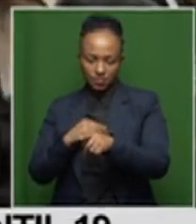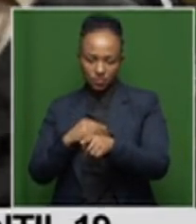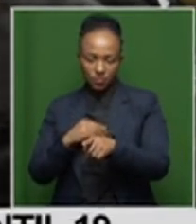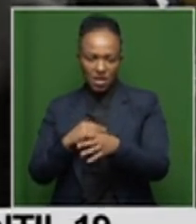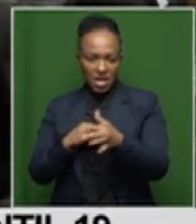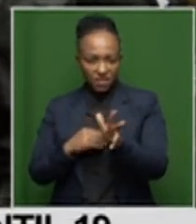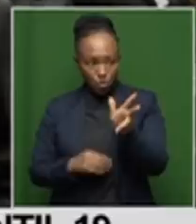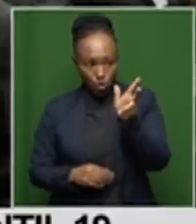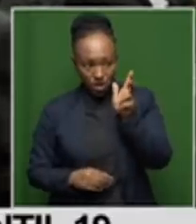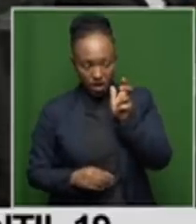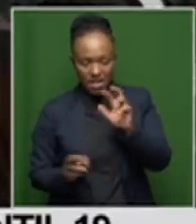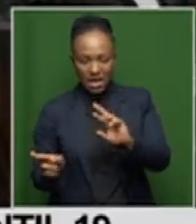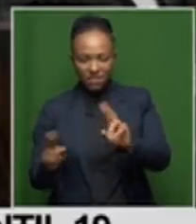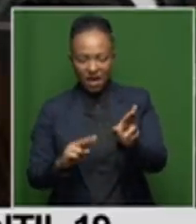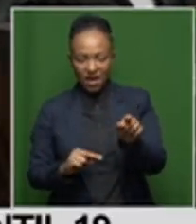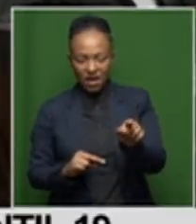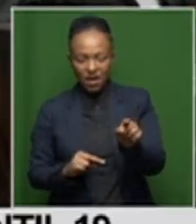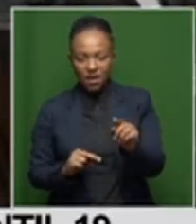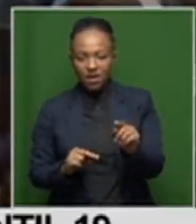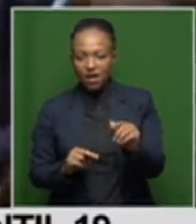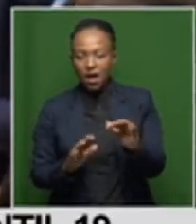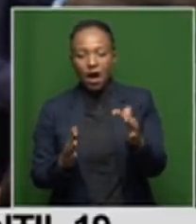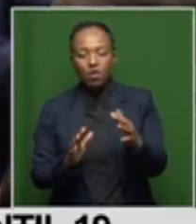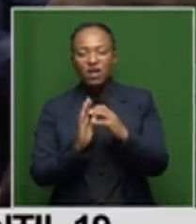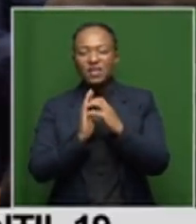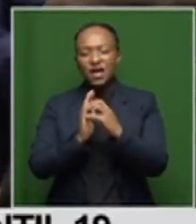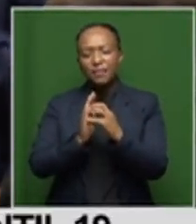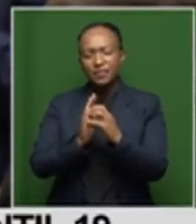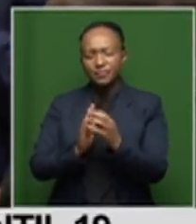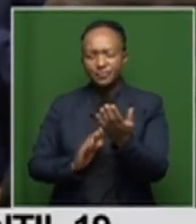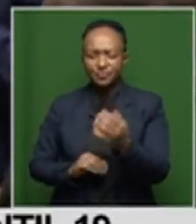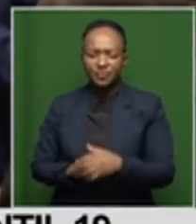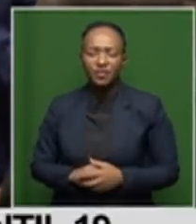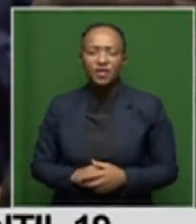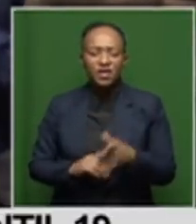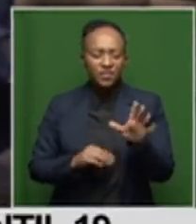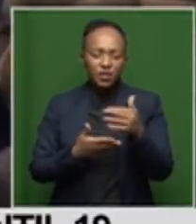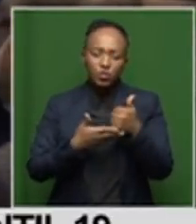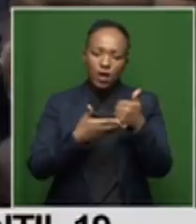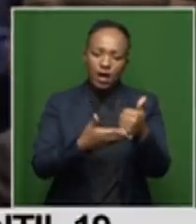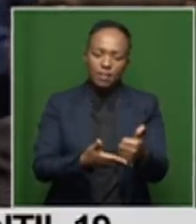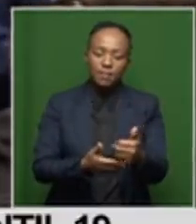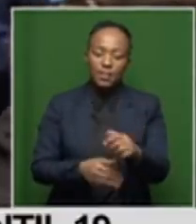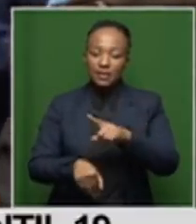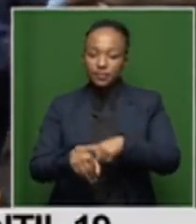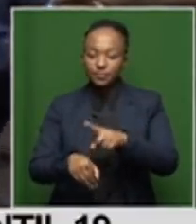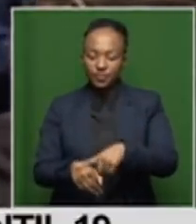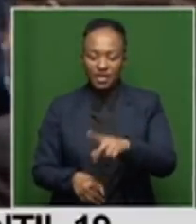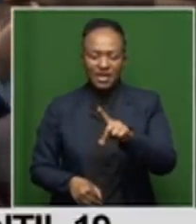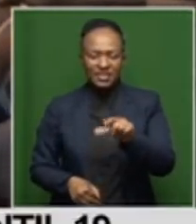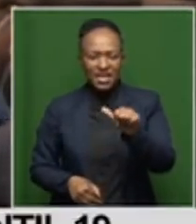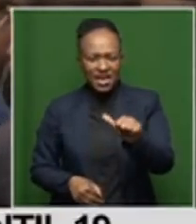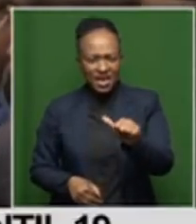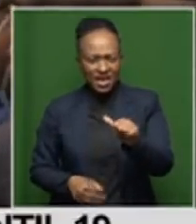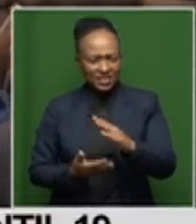refer to how he, for example, assisted when the DA needed, I think,